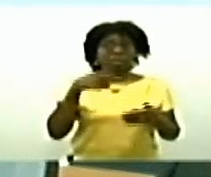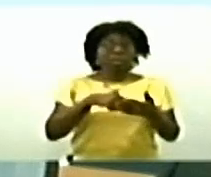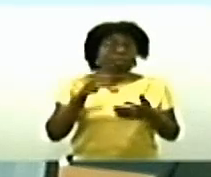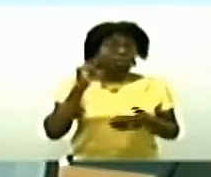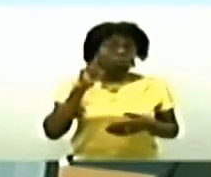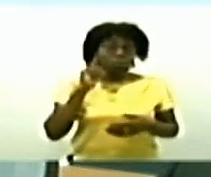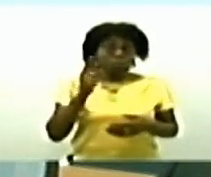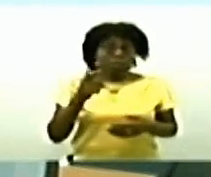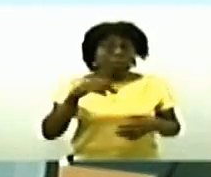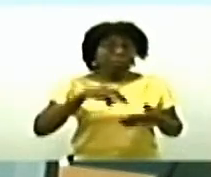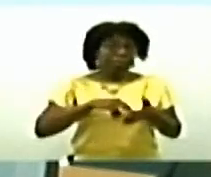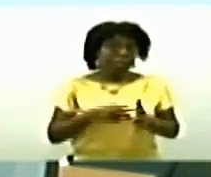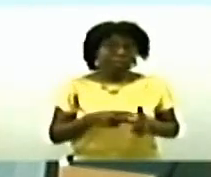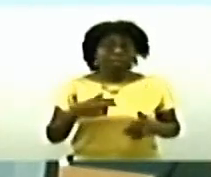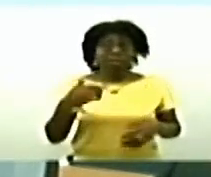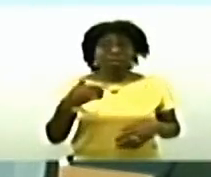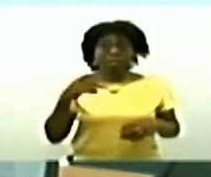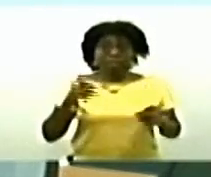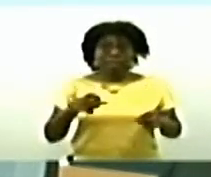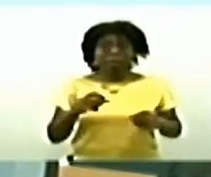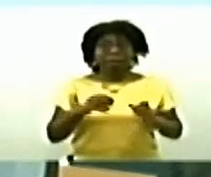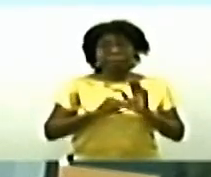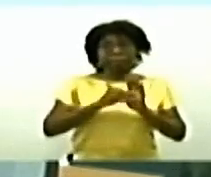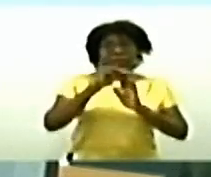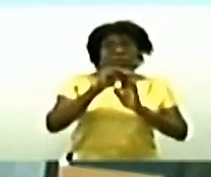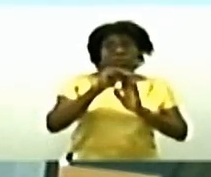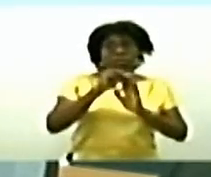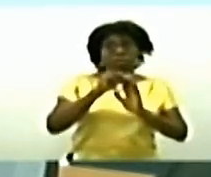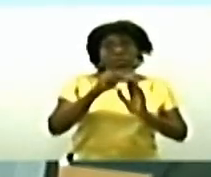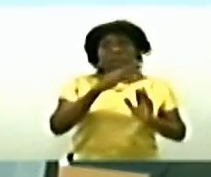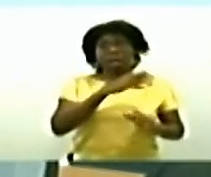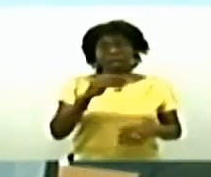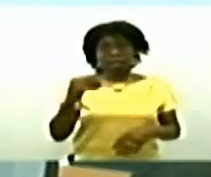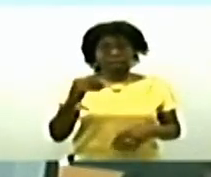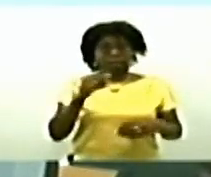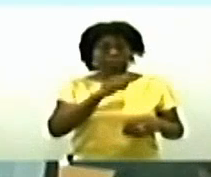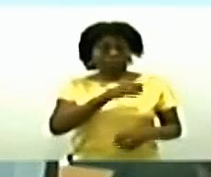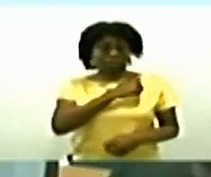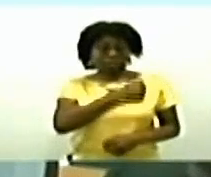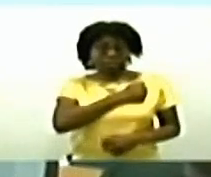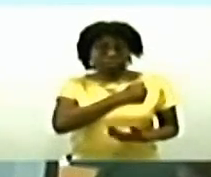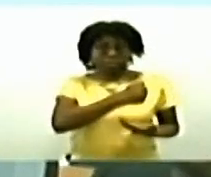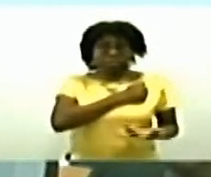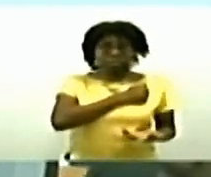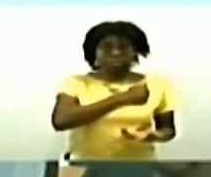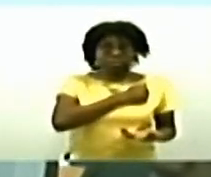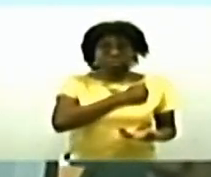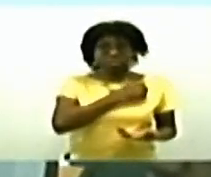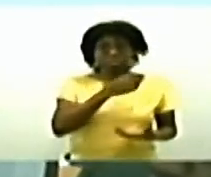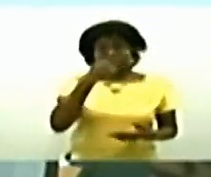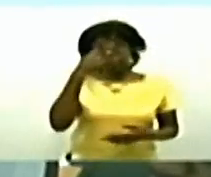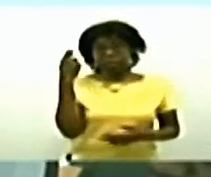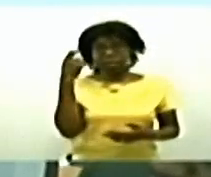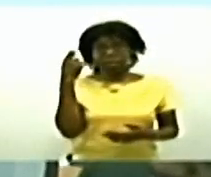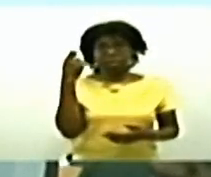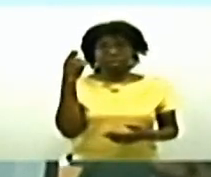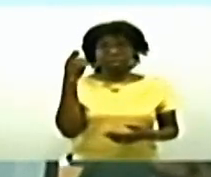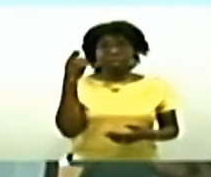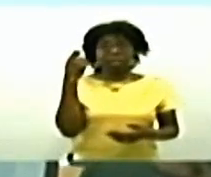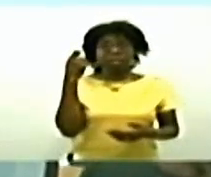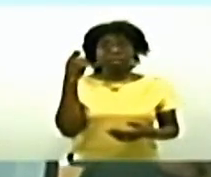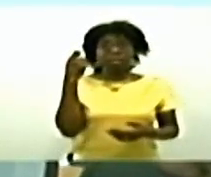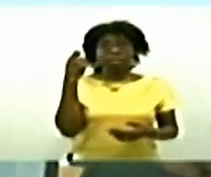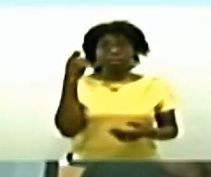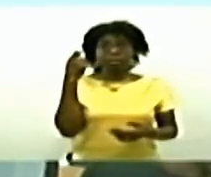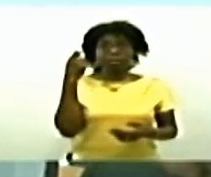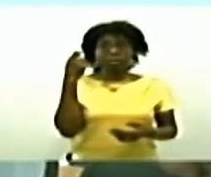for a level of maturity but temperament, because you're doing